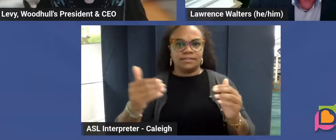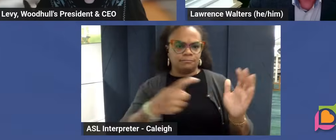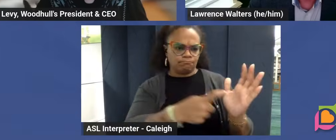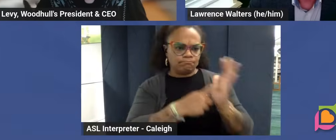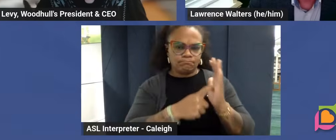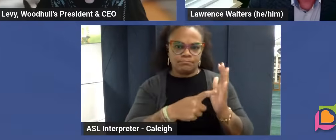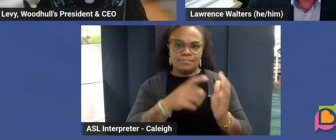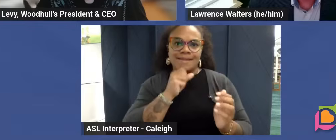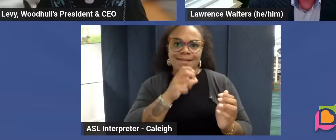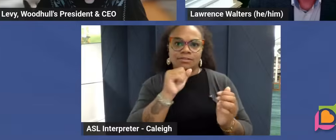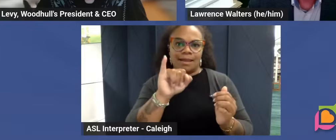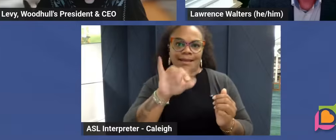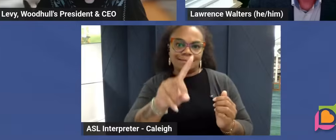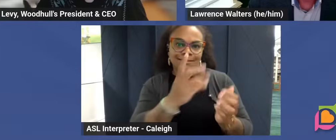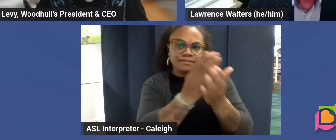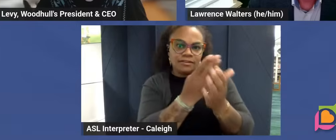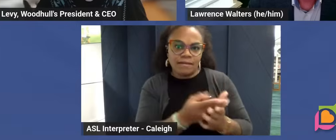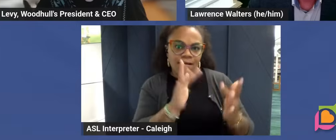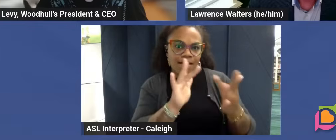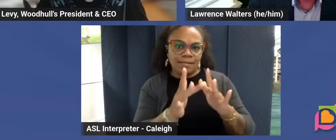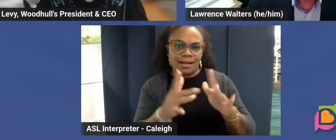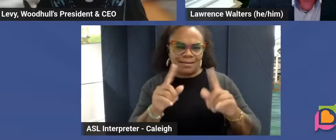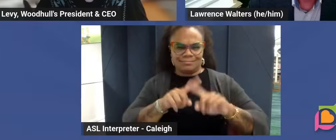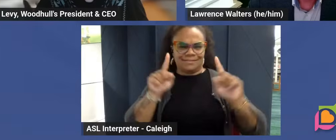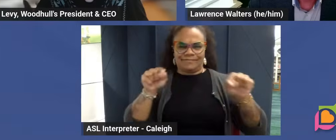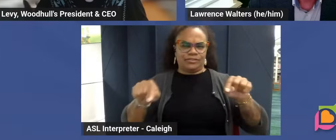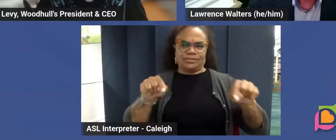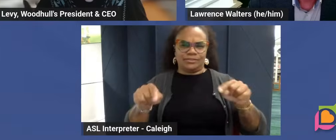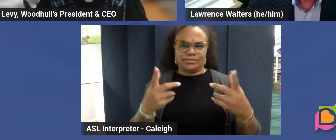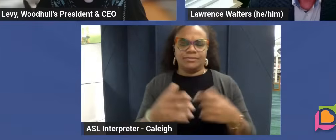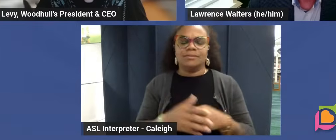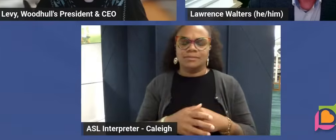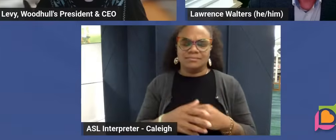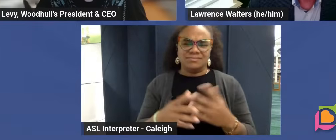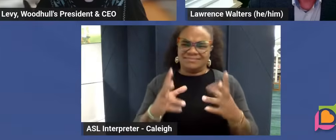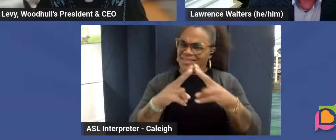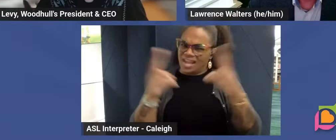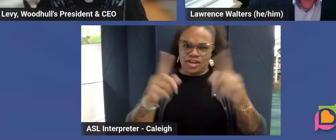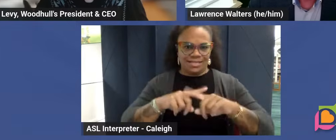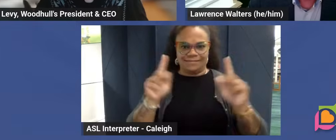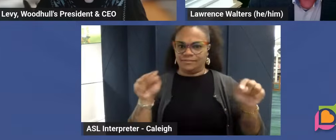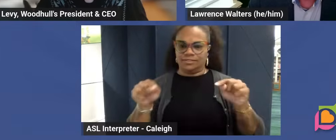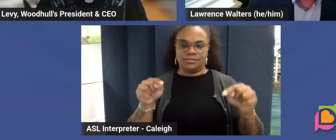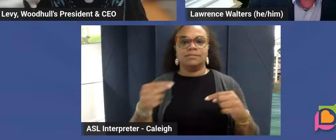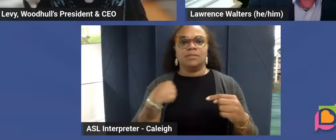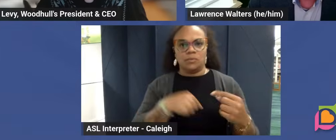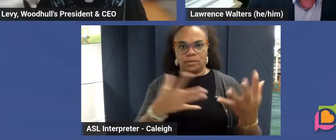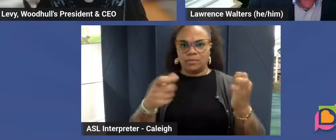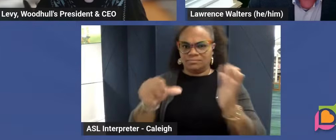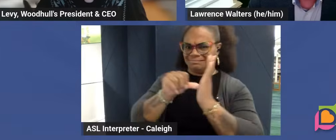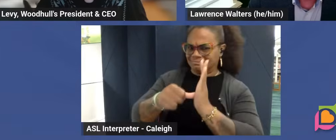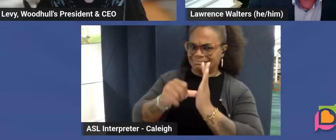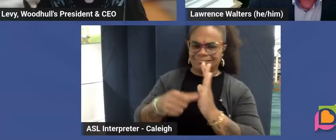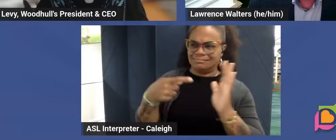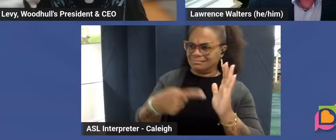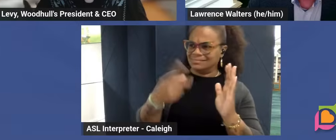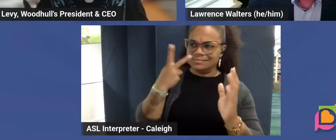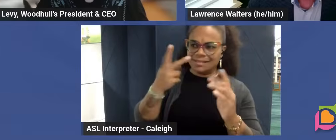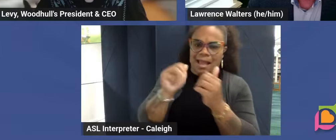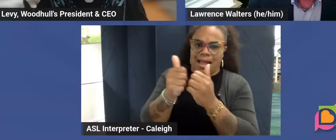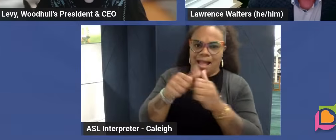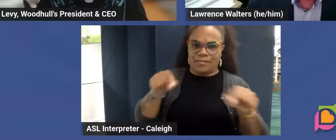identity verification online. It's a very significant difference, and we wanted to point out, all the ways